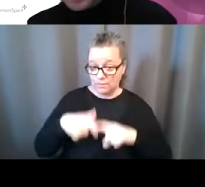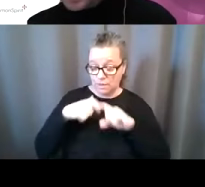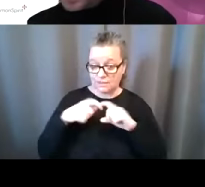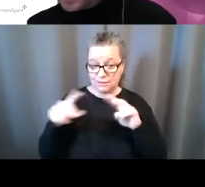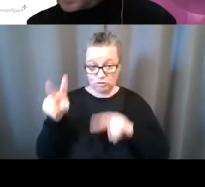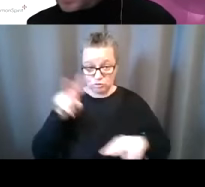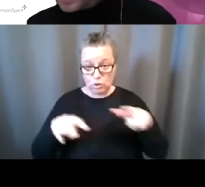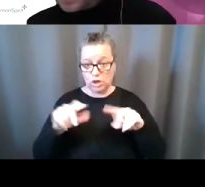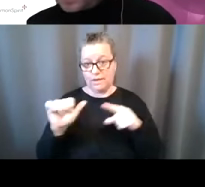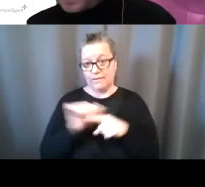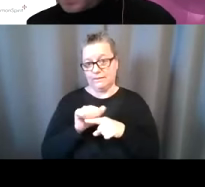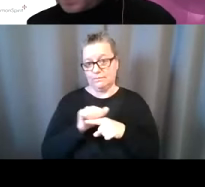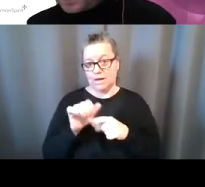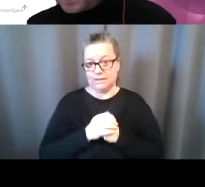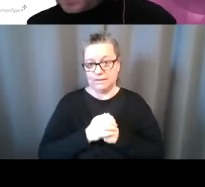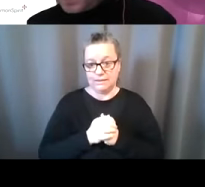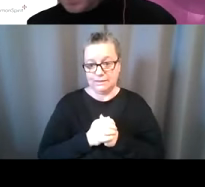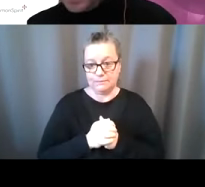practices.